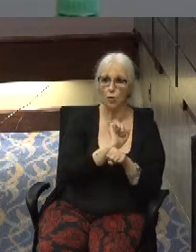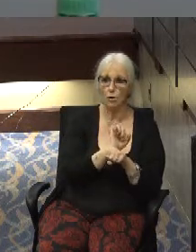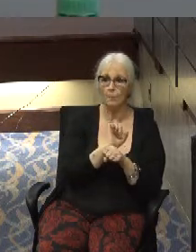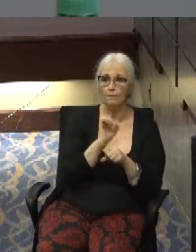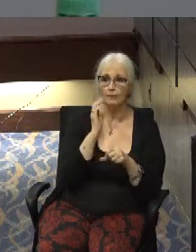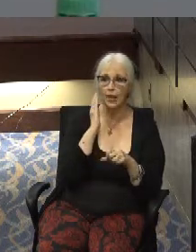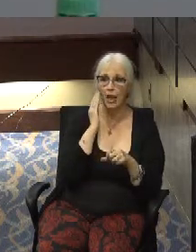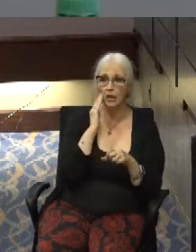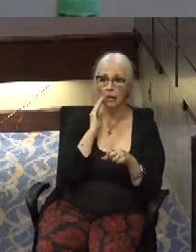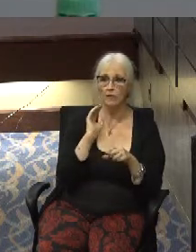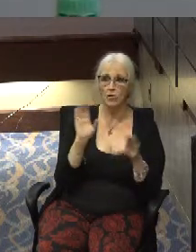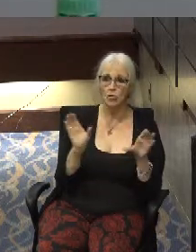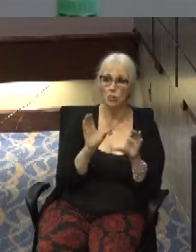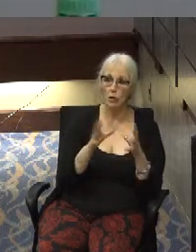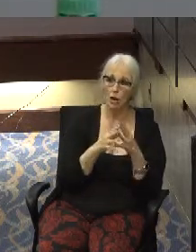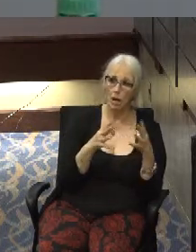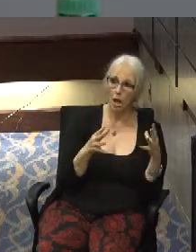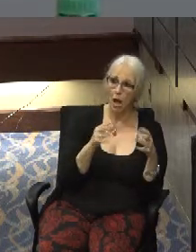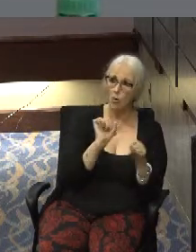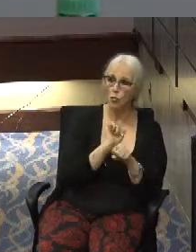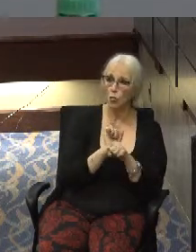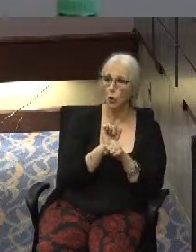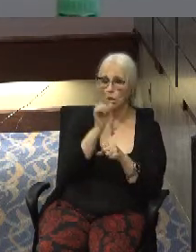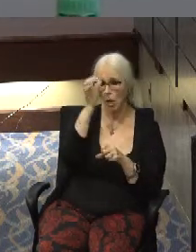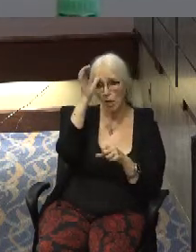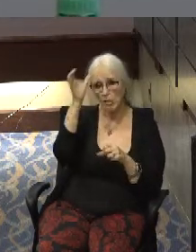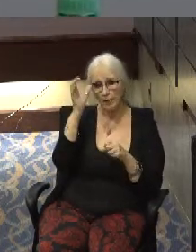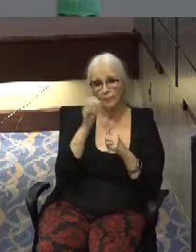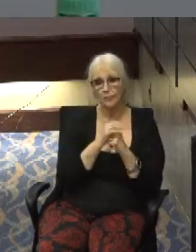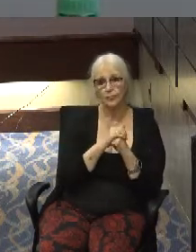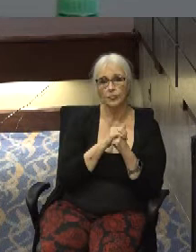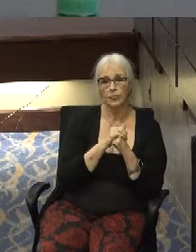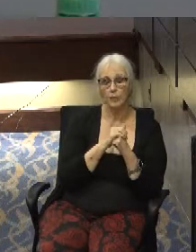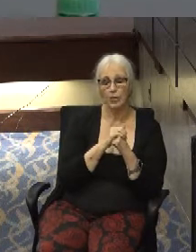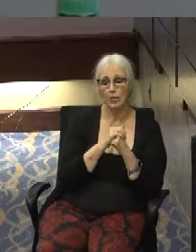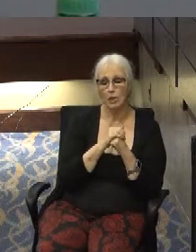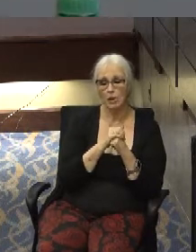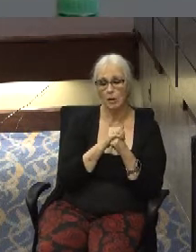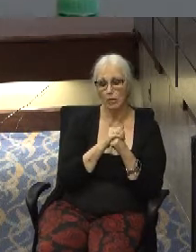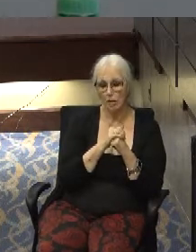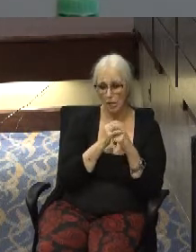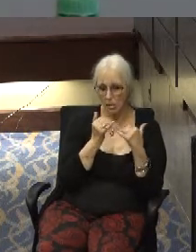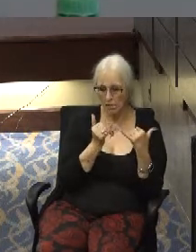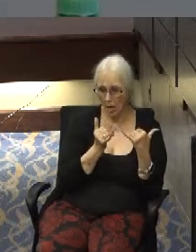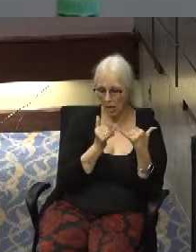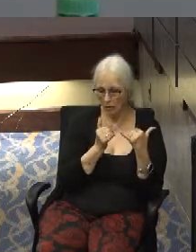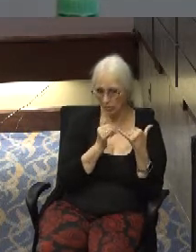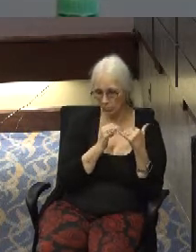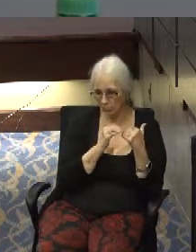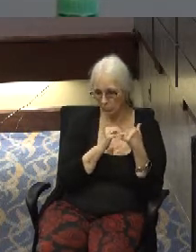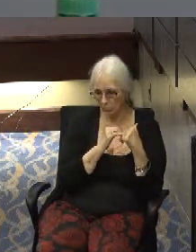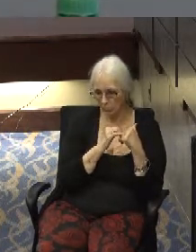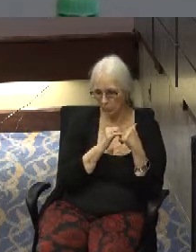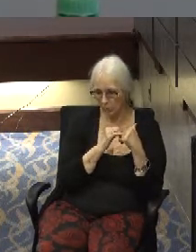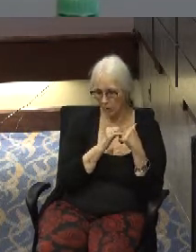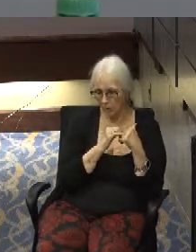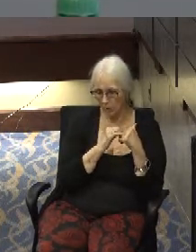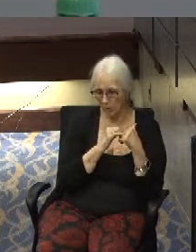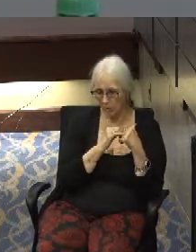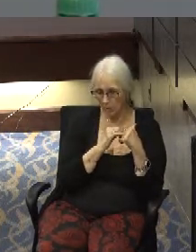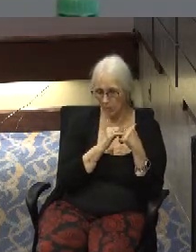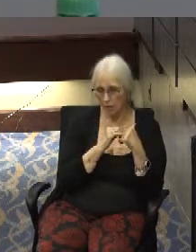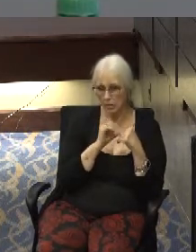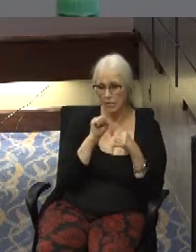you've put a lot of work into this whole concept. Now, we started out 4 or 5 years ago talking about this kind of this spine system